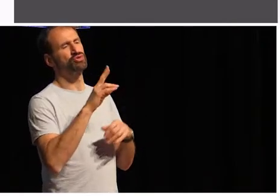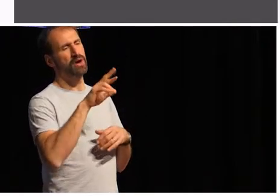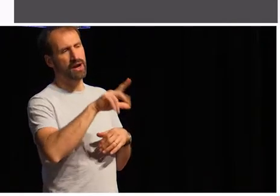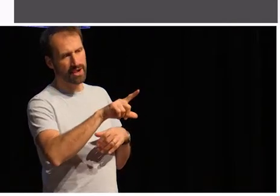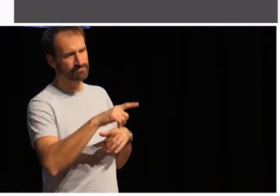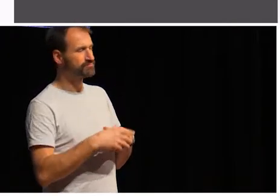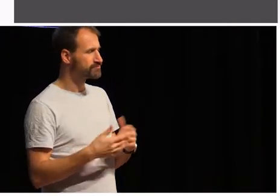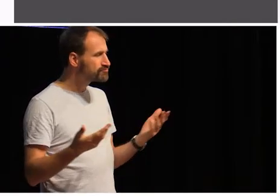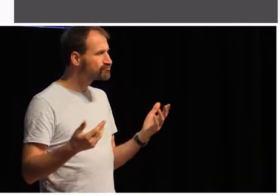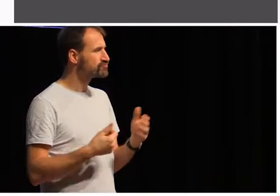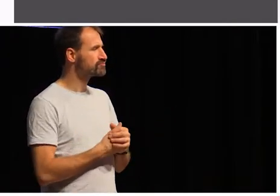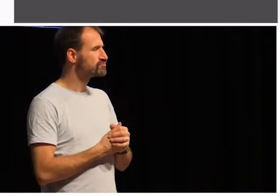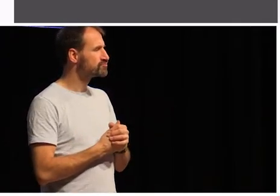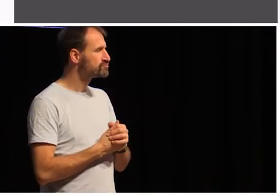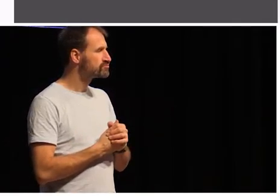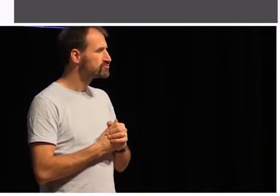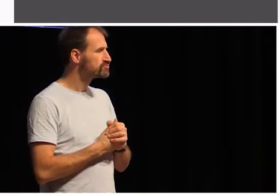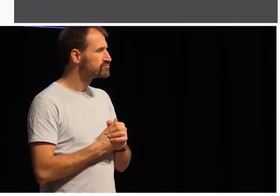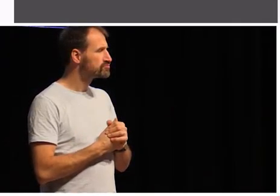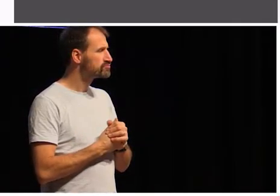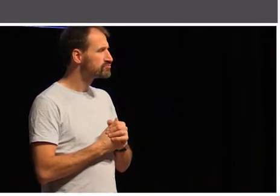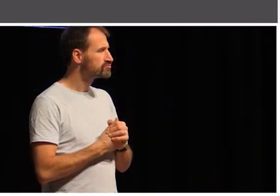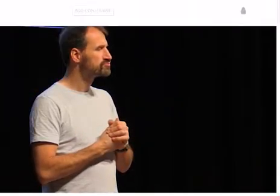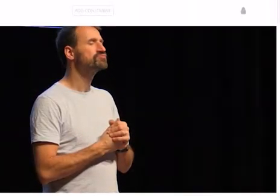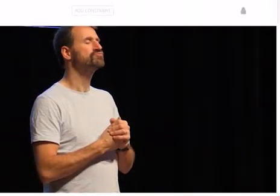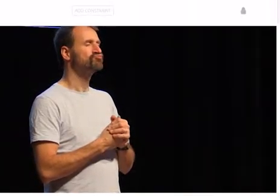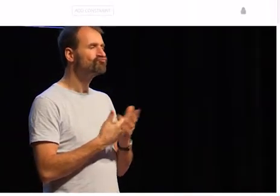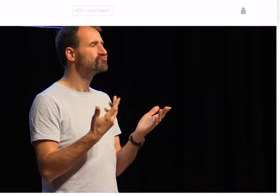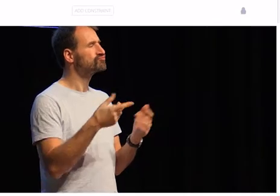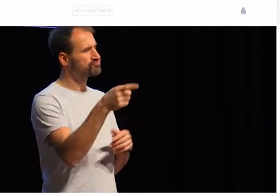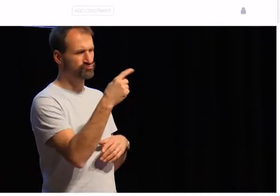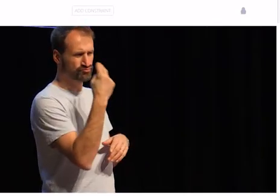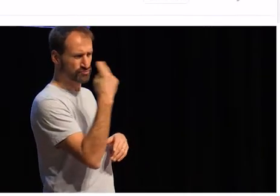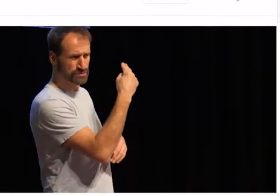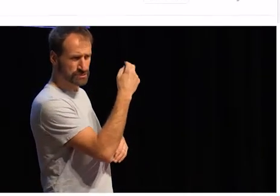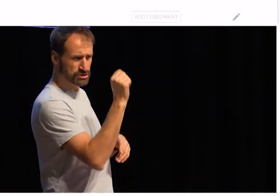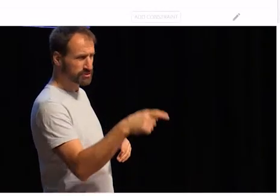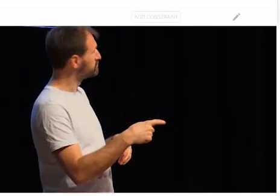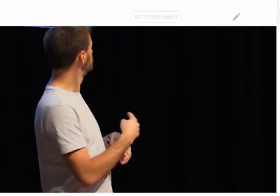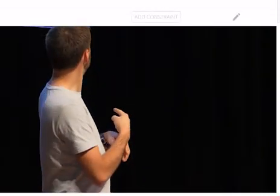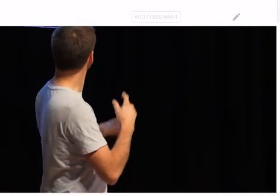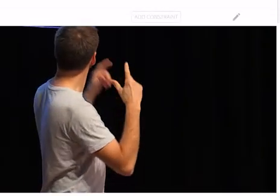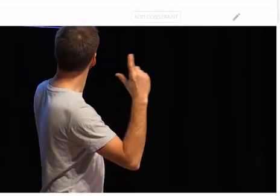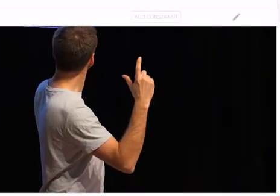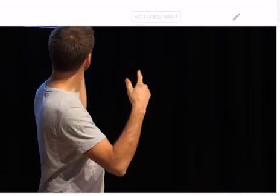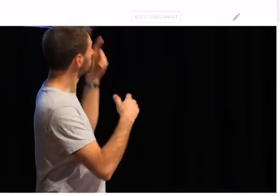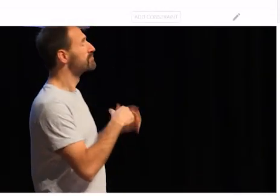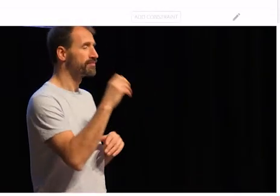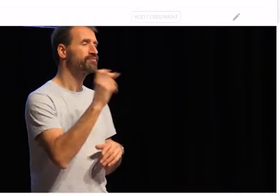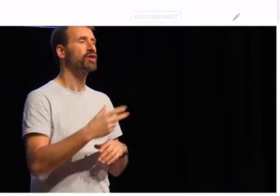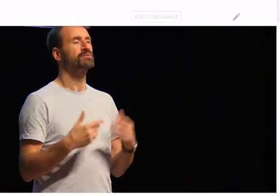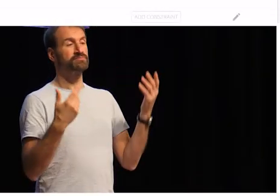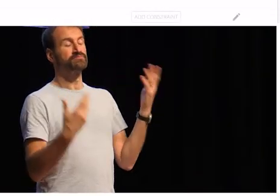and I guess you might see it so it's big enough so after